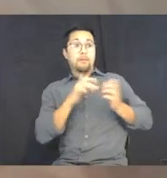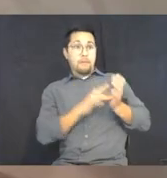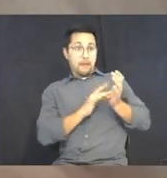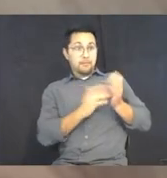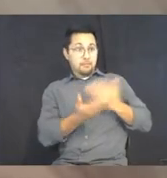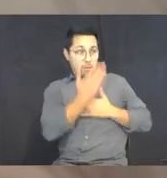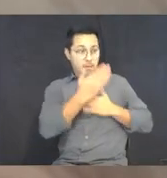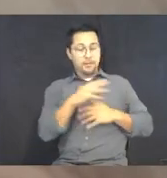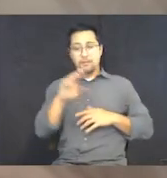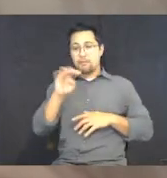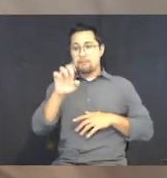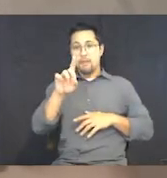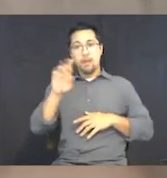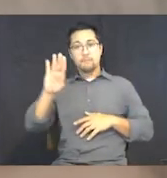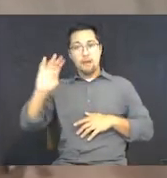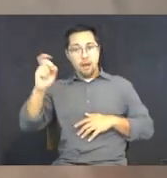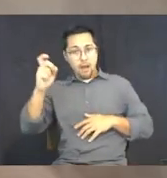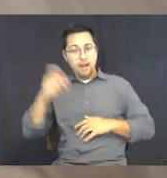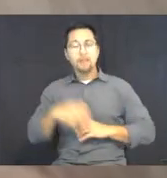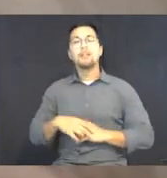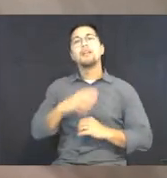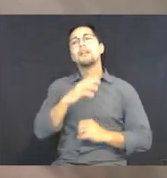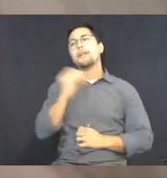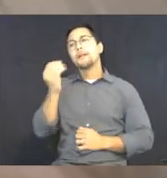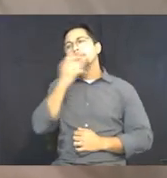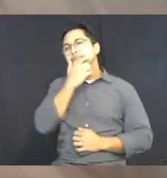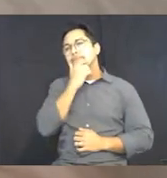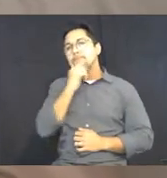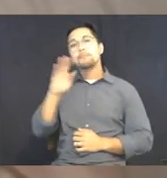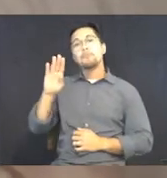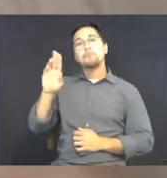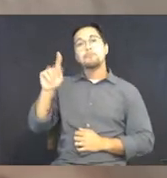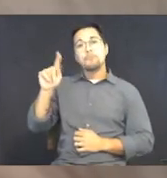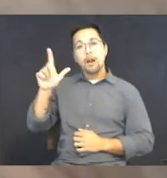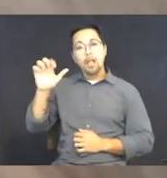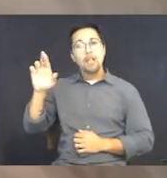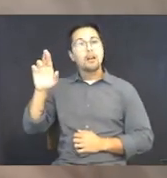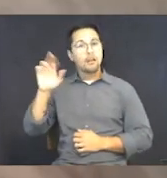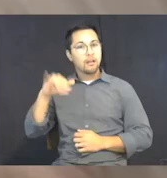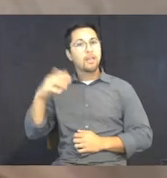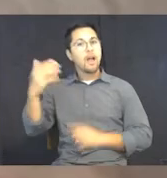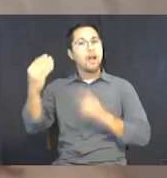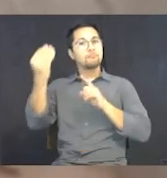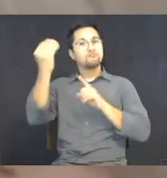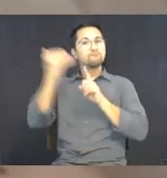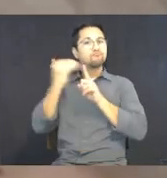initiated, I have an iPad, let me use a checklist